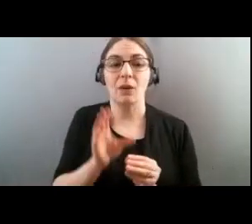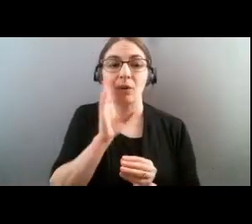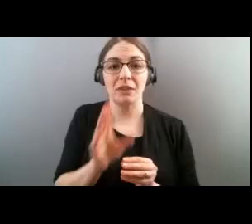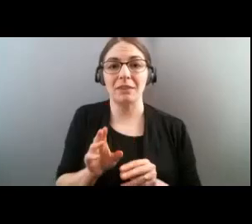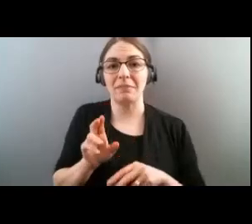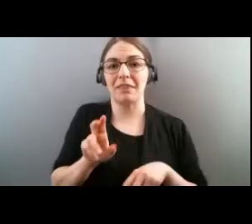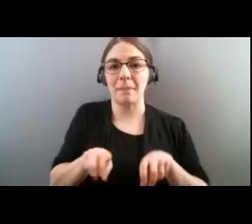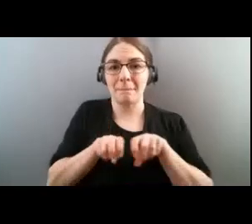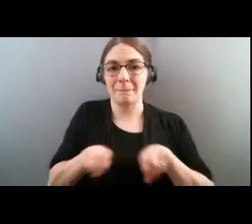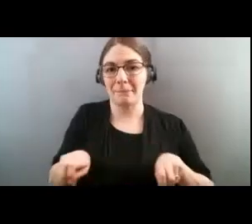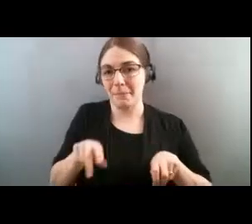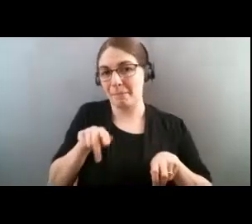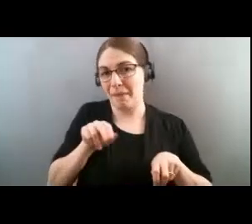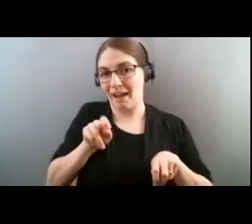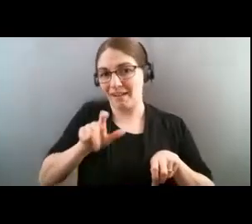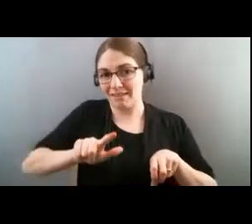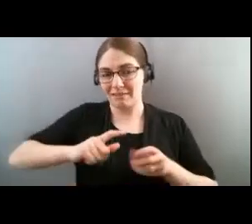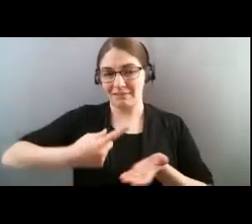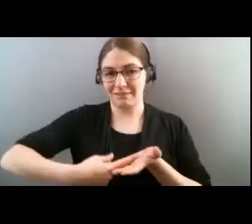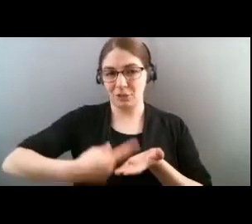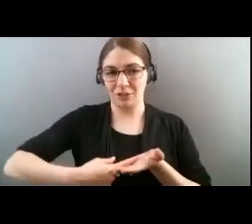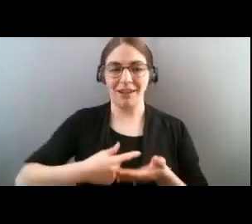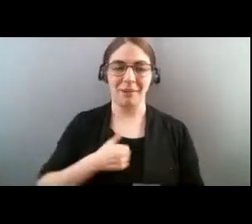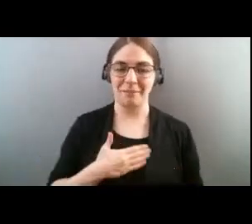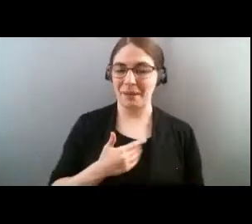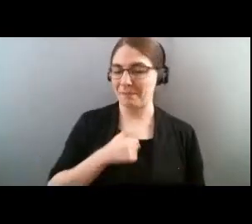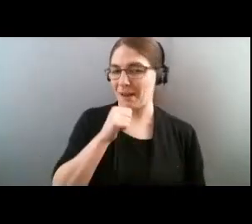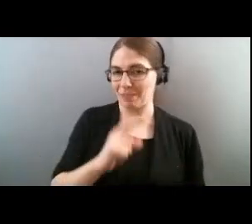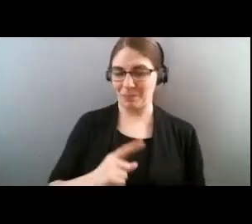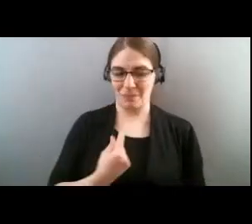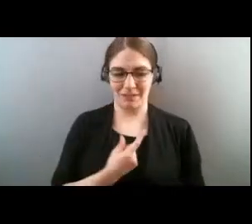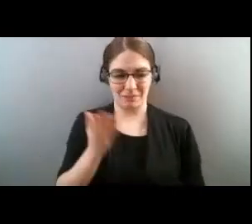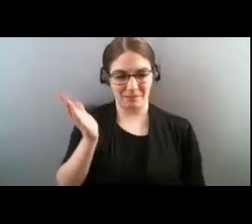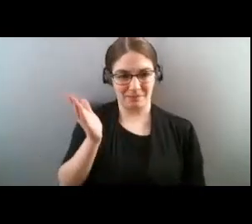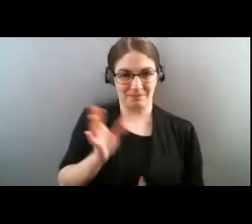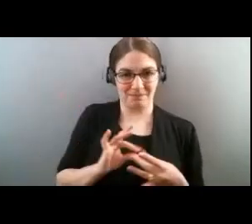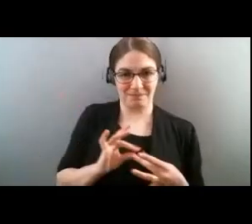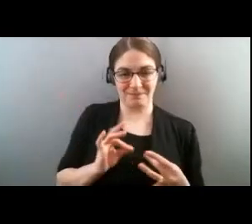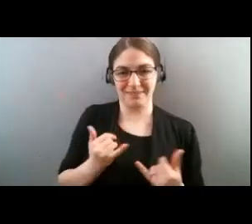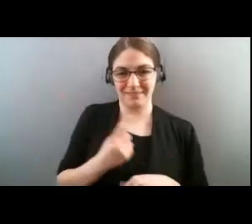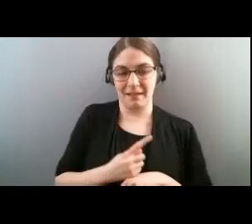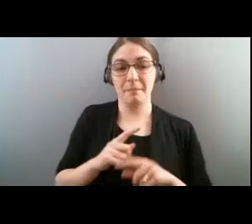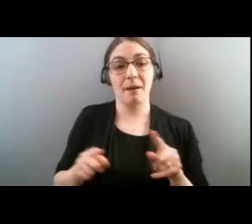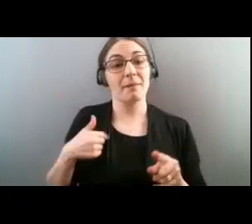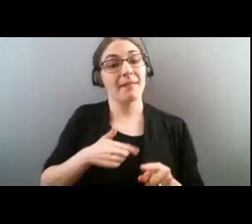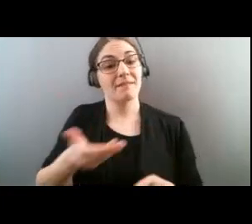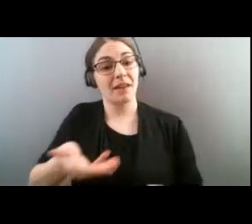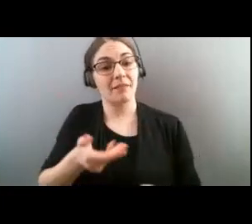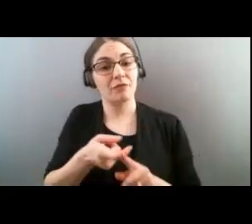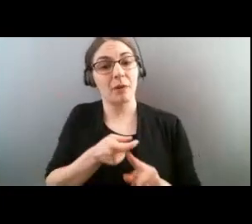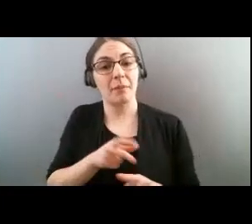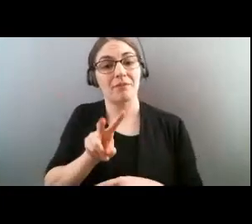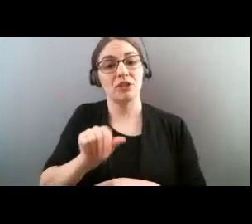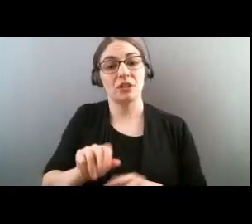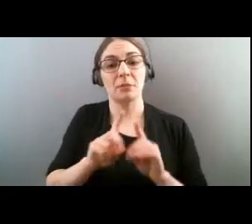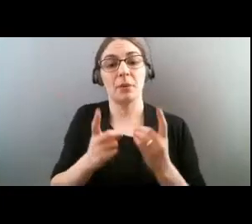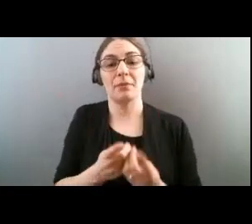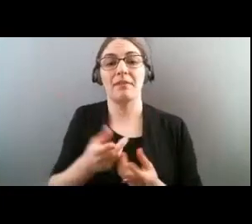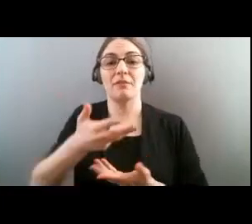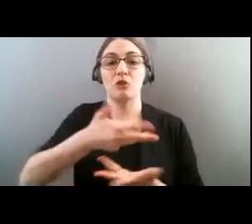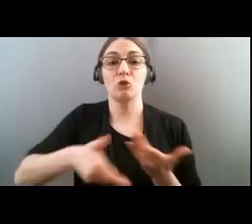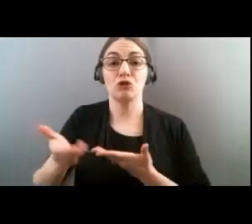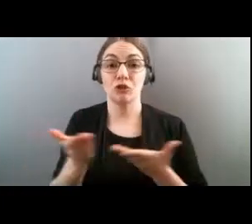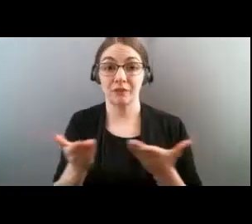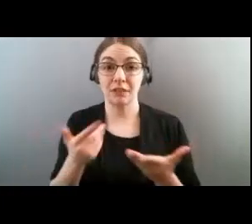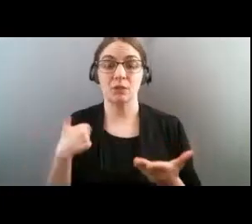one talking here, but we have invited today from the Virginia Department of Social Services, we have Craig